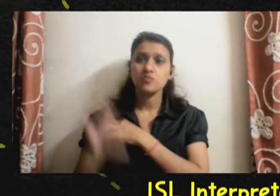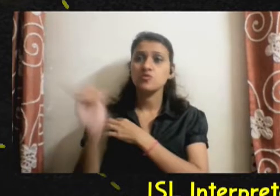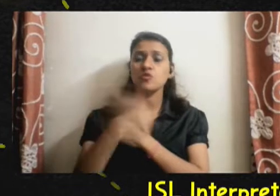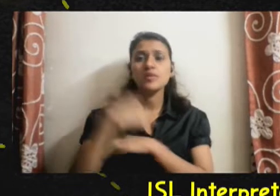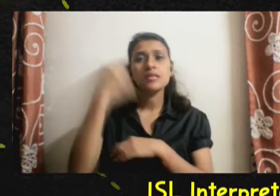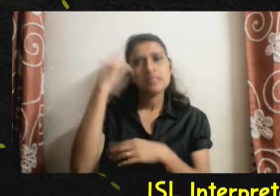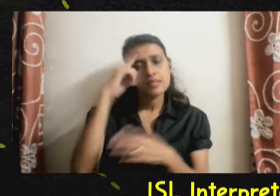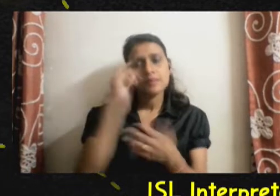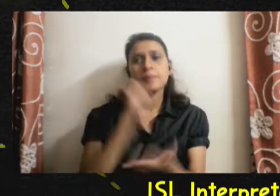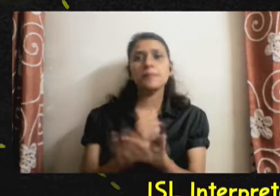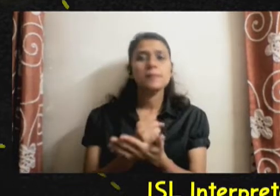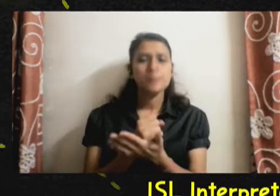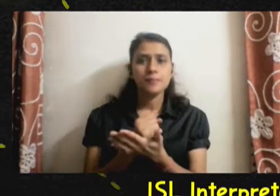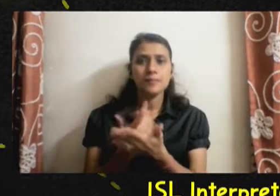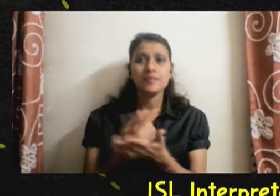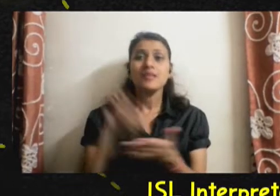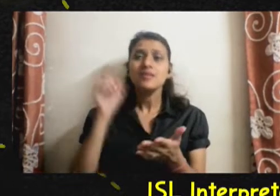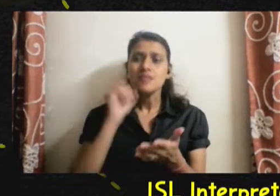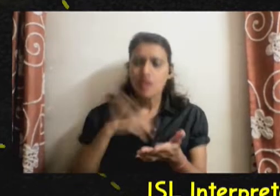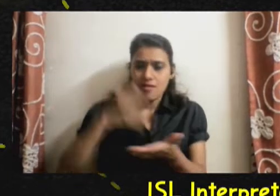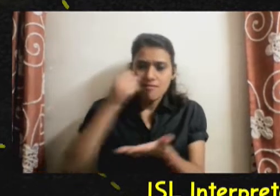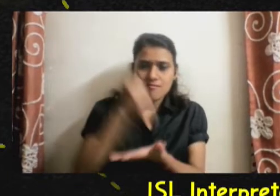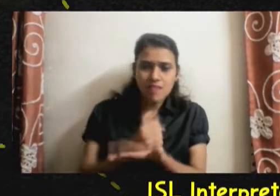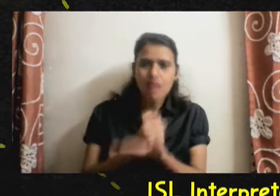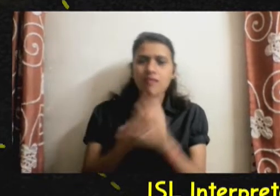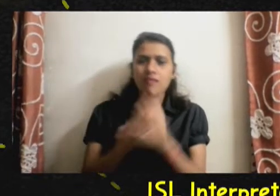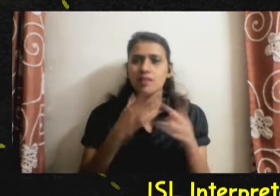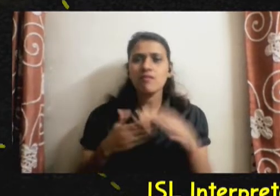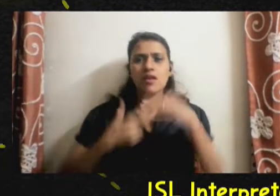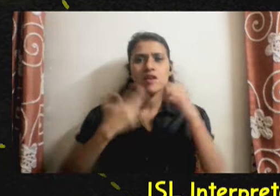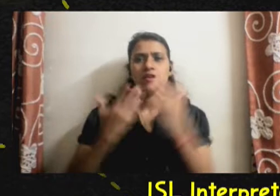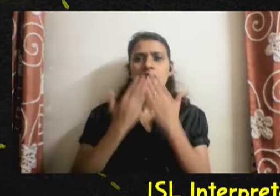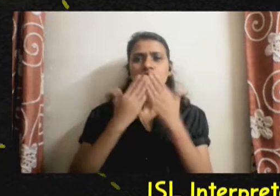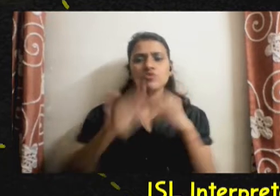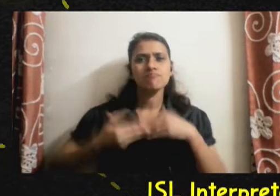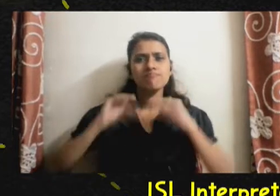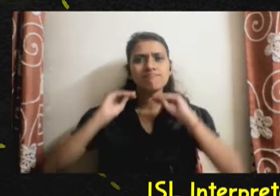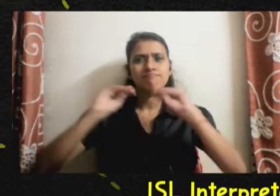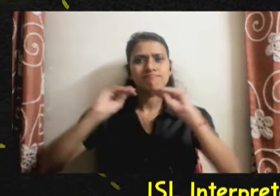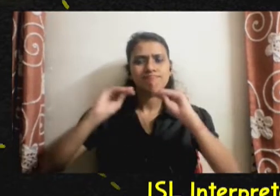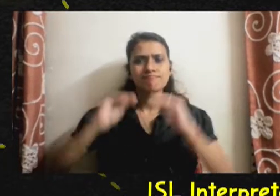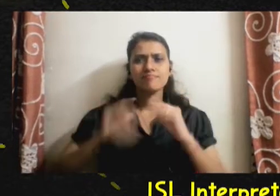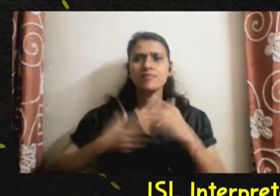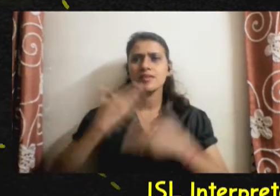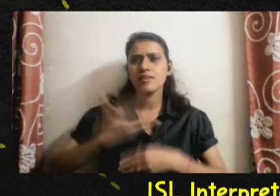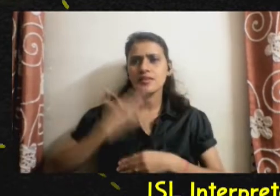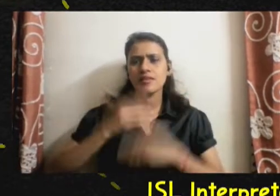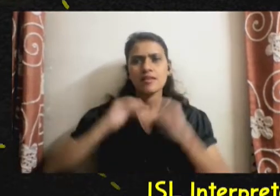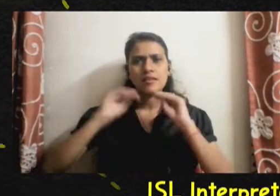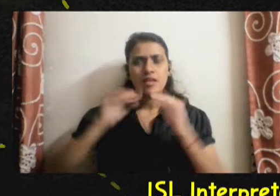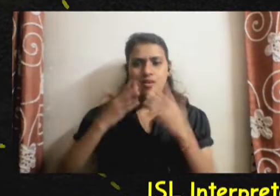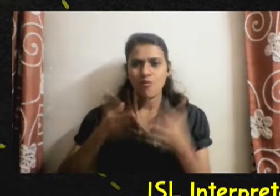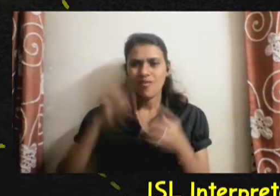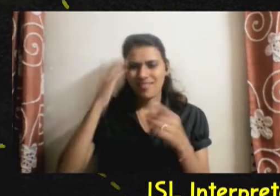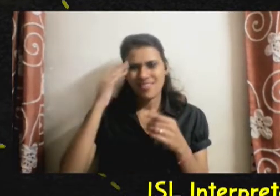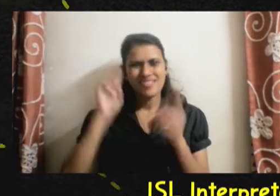and sexuality education is, the model I think is still not shifted. It's still about this imparting. It's about curriculum. It's